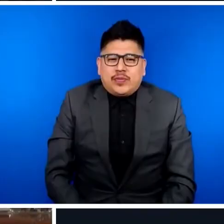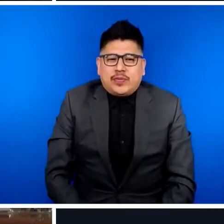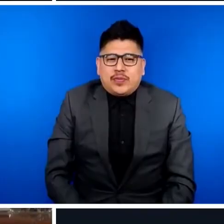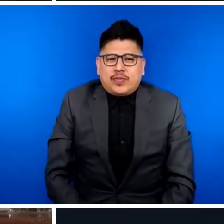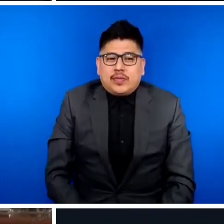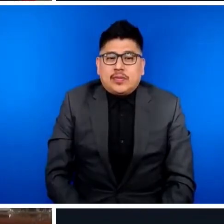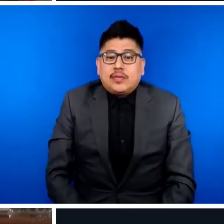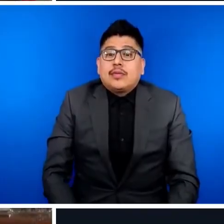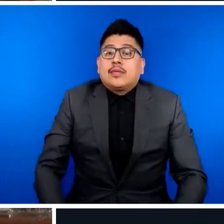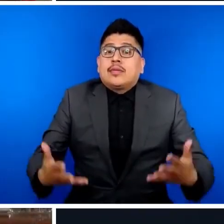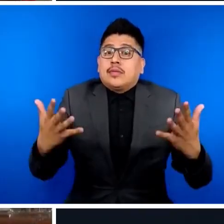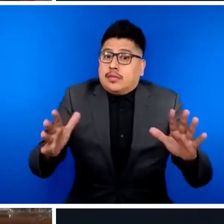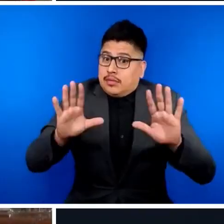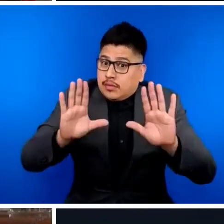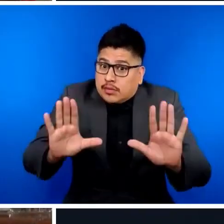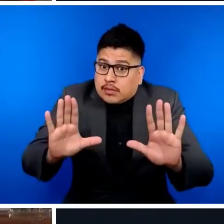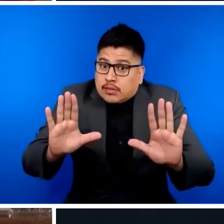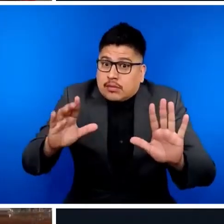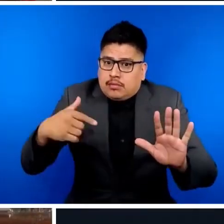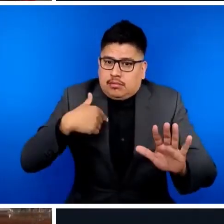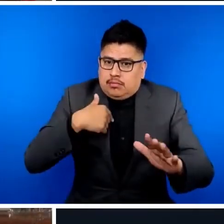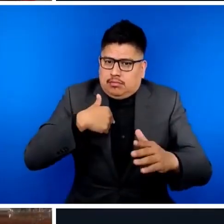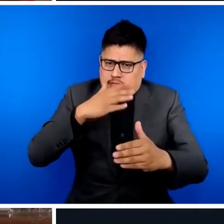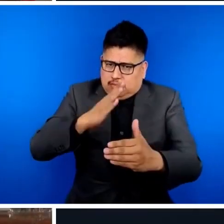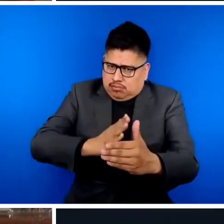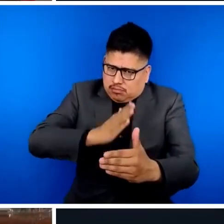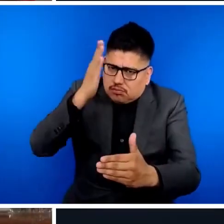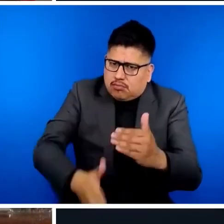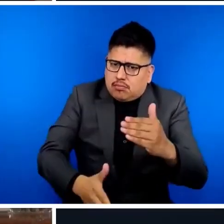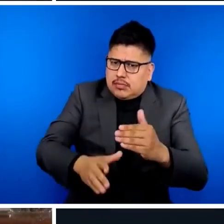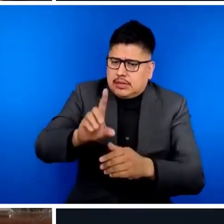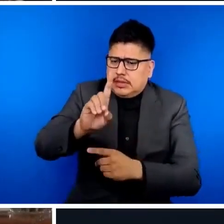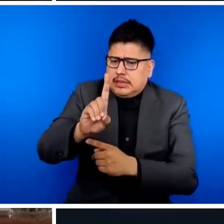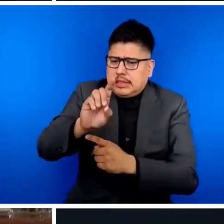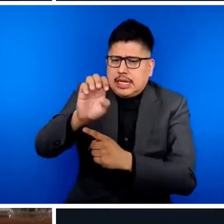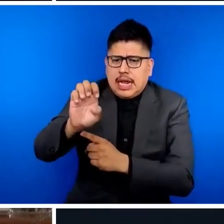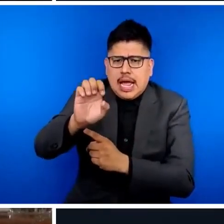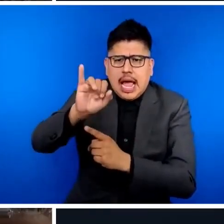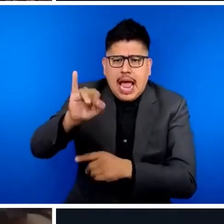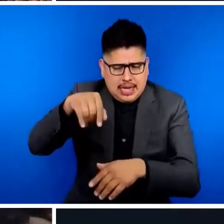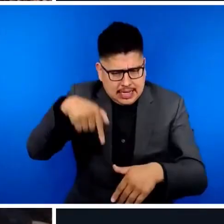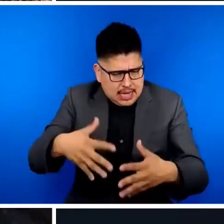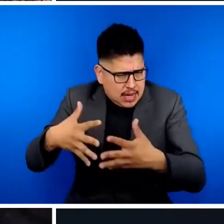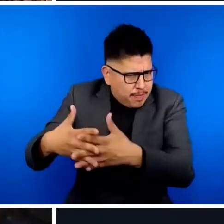We ended DEI in America.